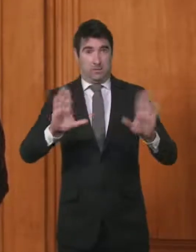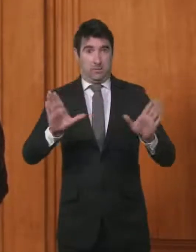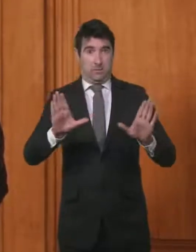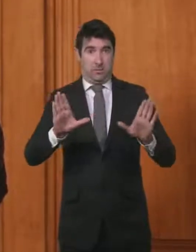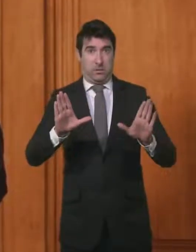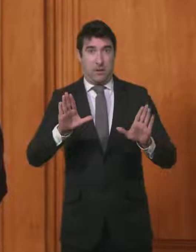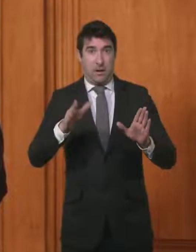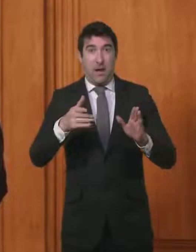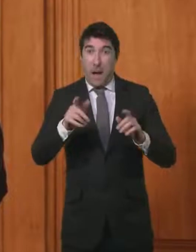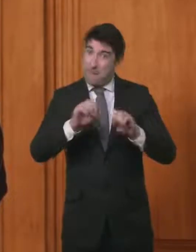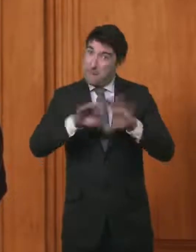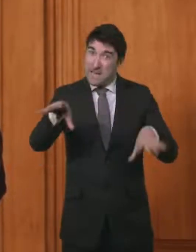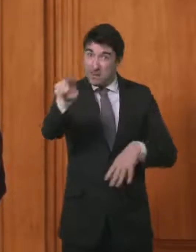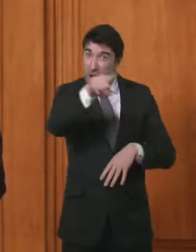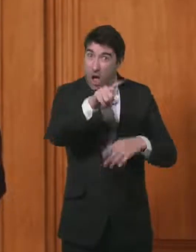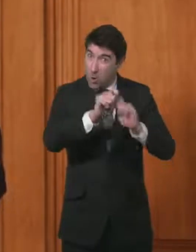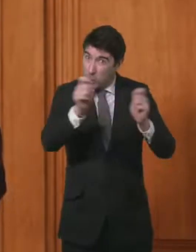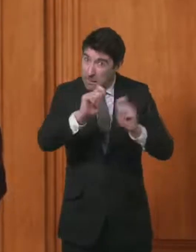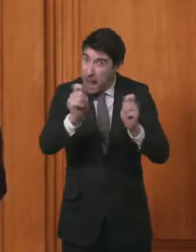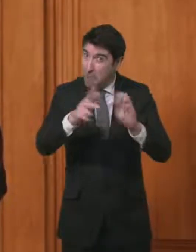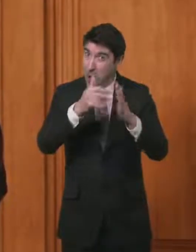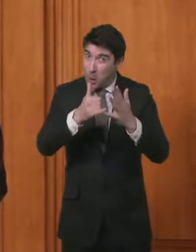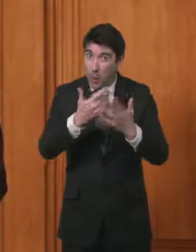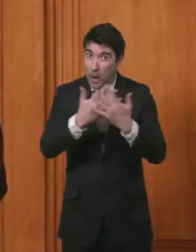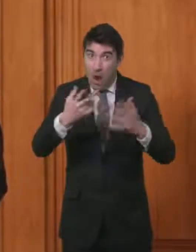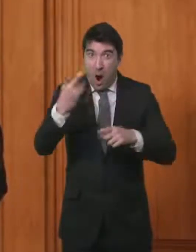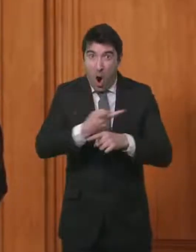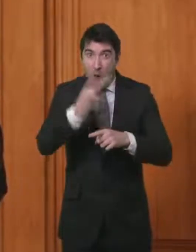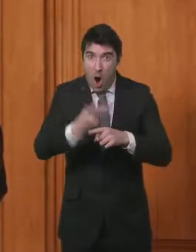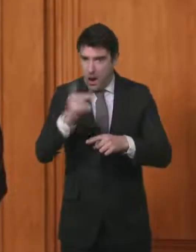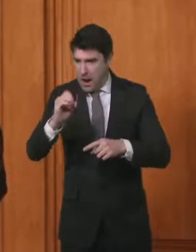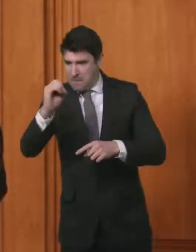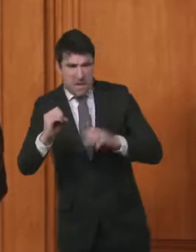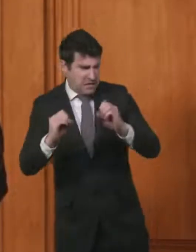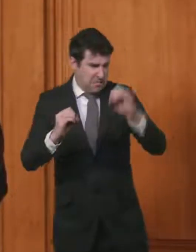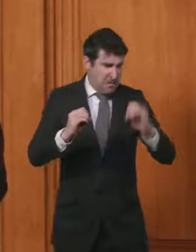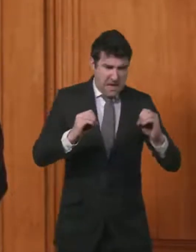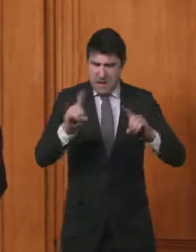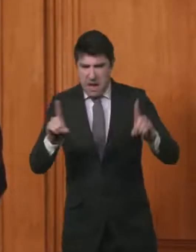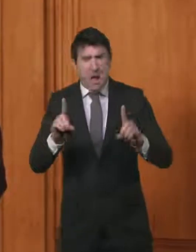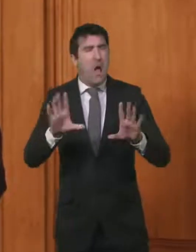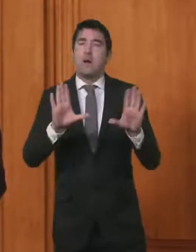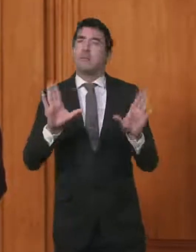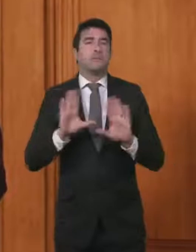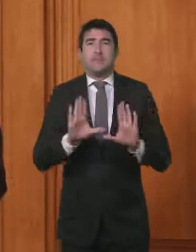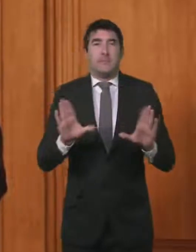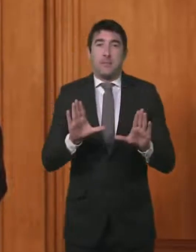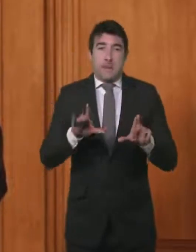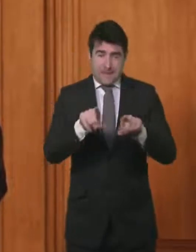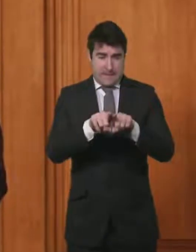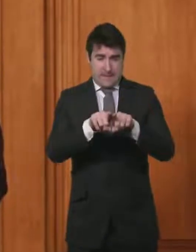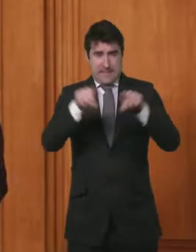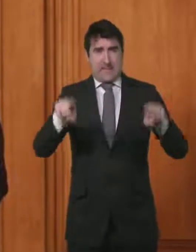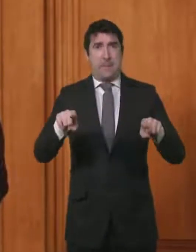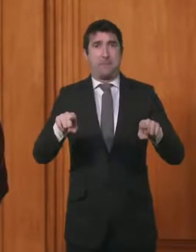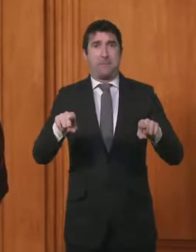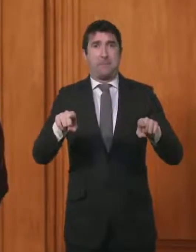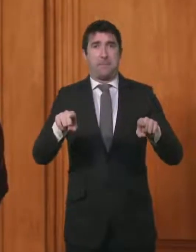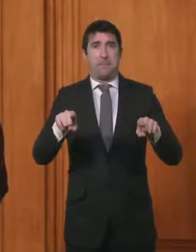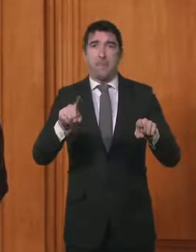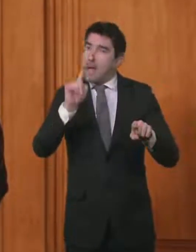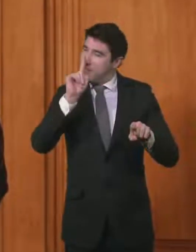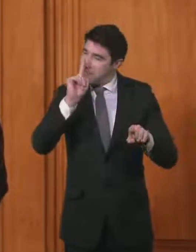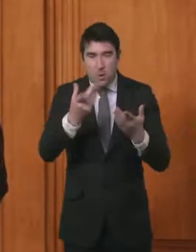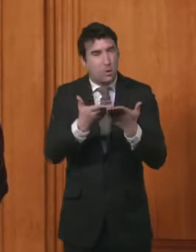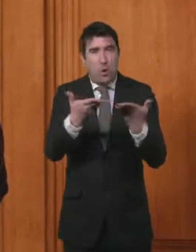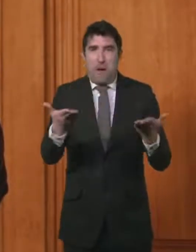AstraZeneca programs were different, so they were slightly different endpoints, so you can't really compare them.